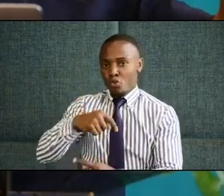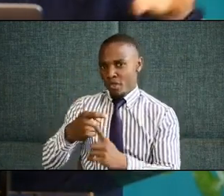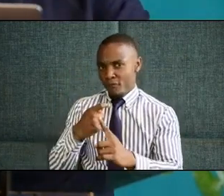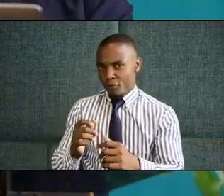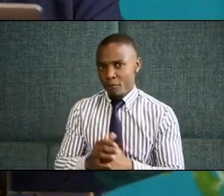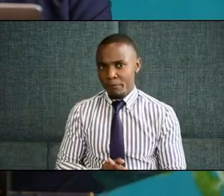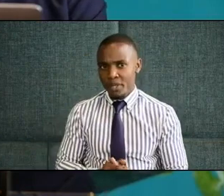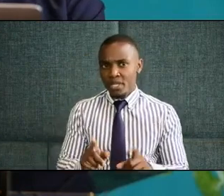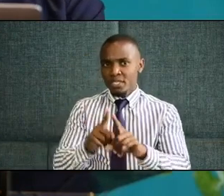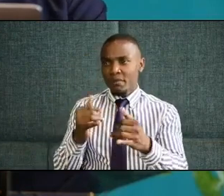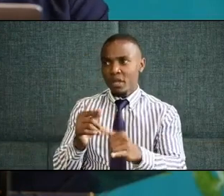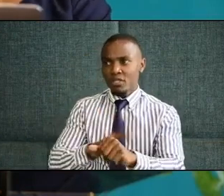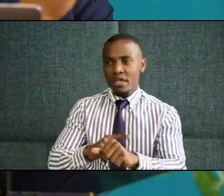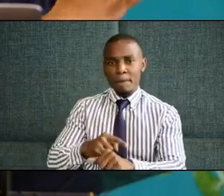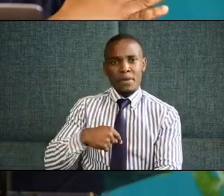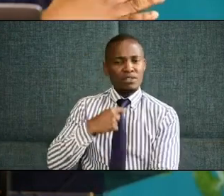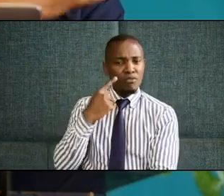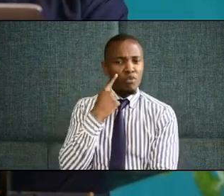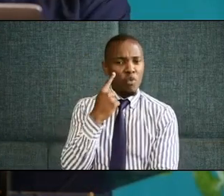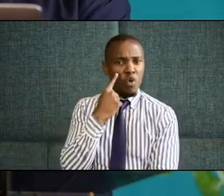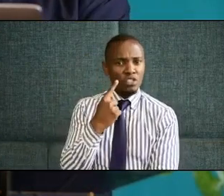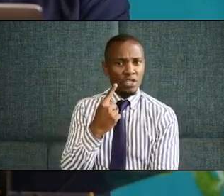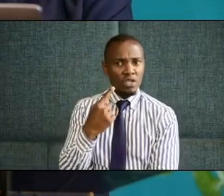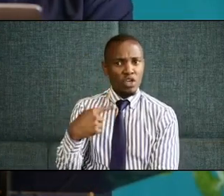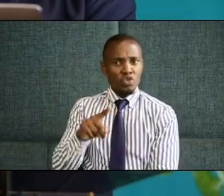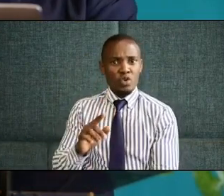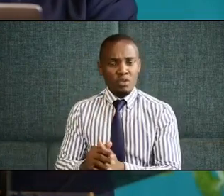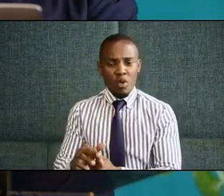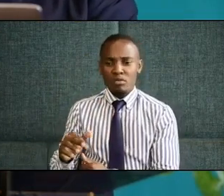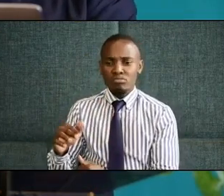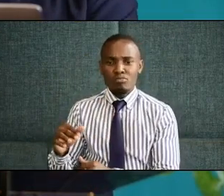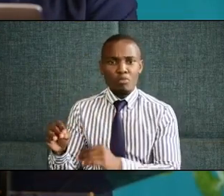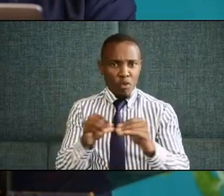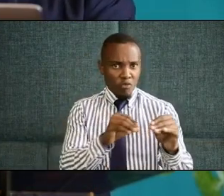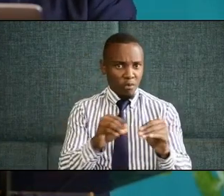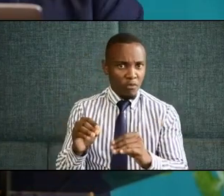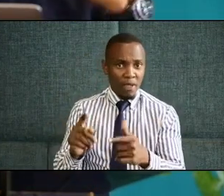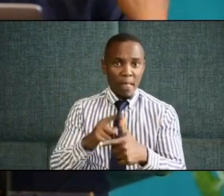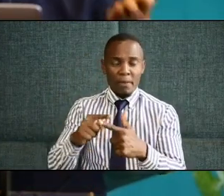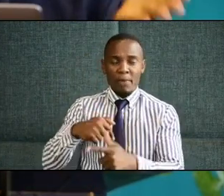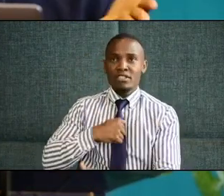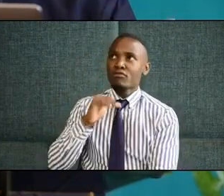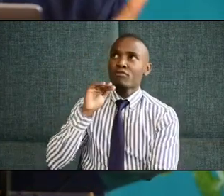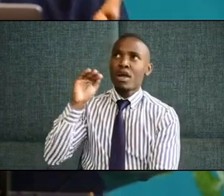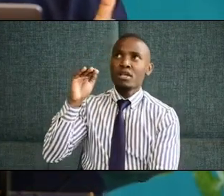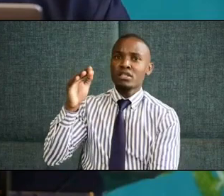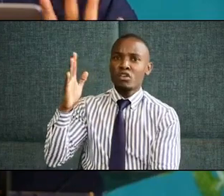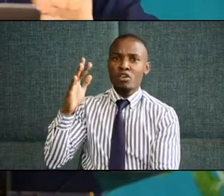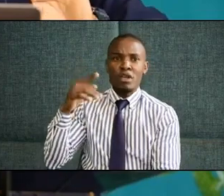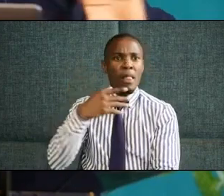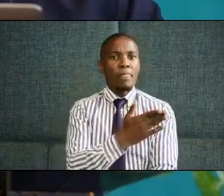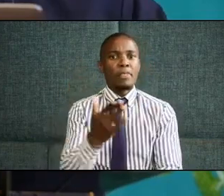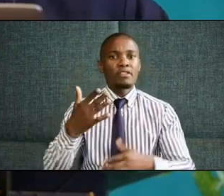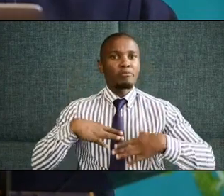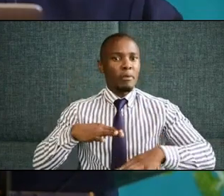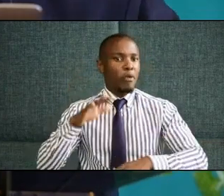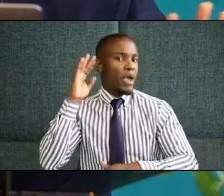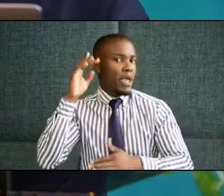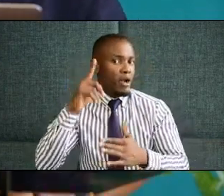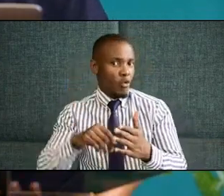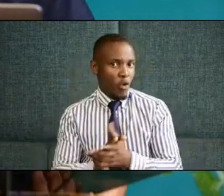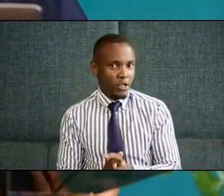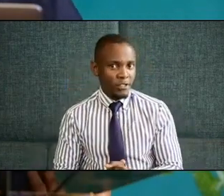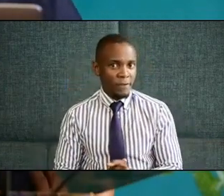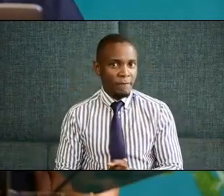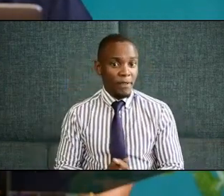and I'm watching and I see you move back and forth, and I'm asking the Lord, Lord, what should they hear? Ladies and